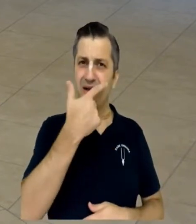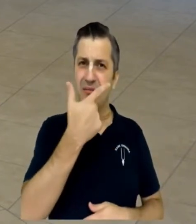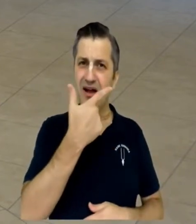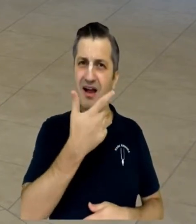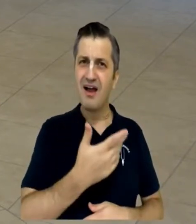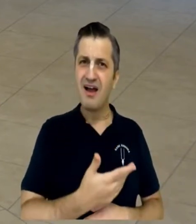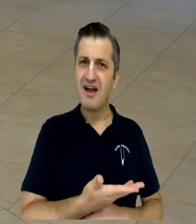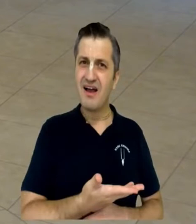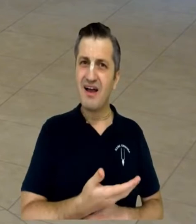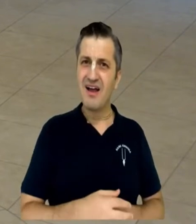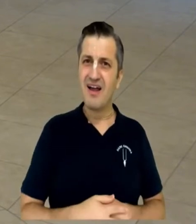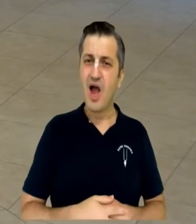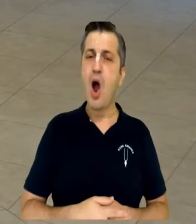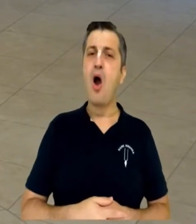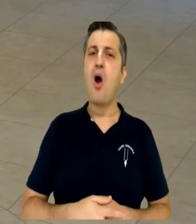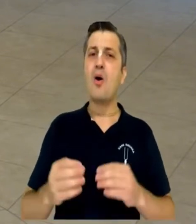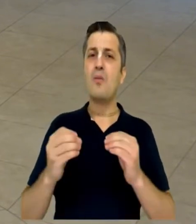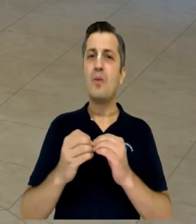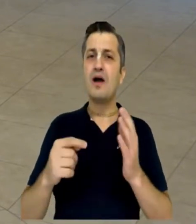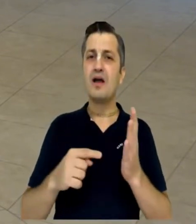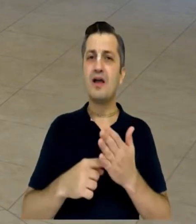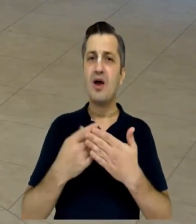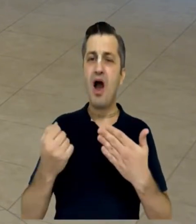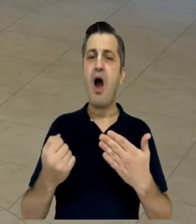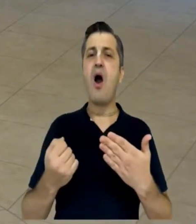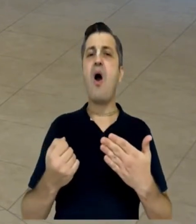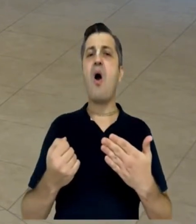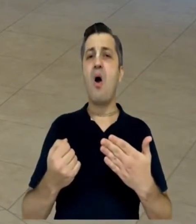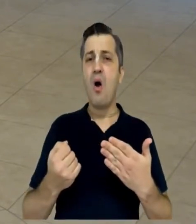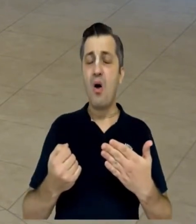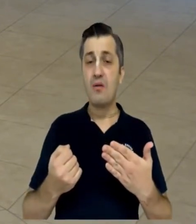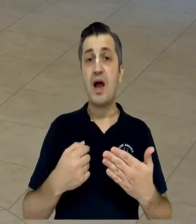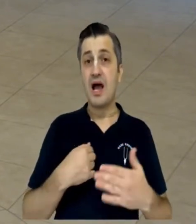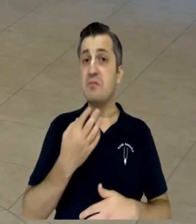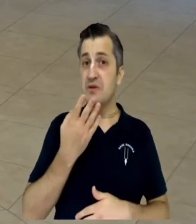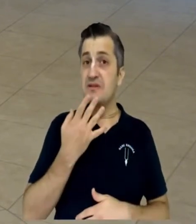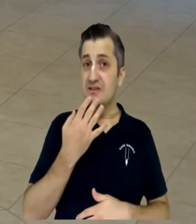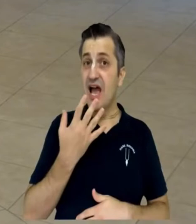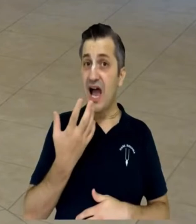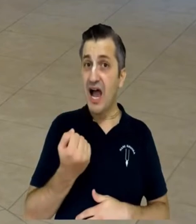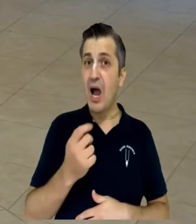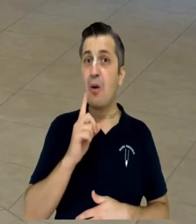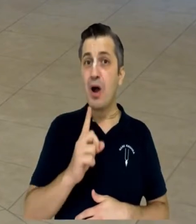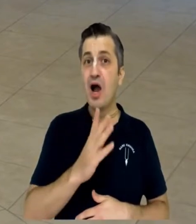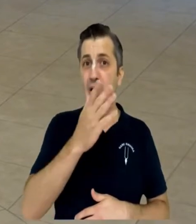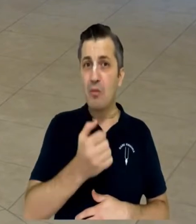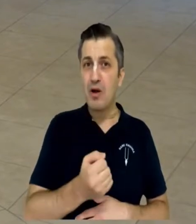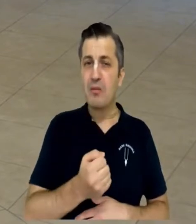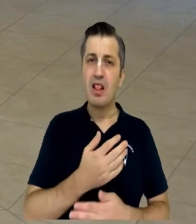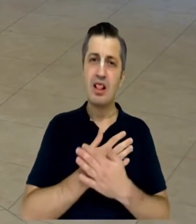that point, he said he got the realization that even if I make a mistake, Srila Prabhupada will always love me and not reject